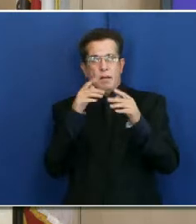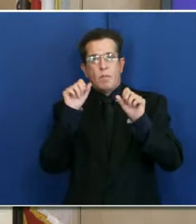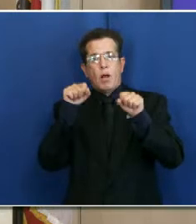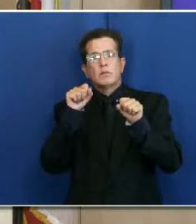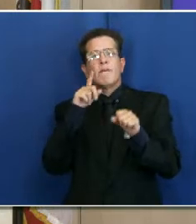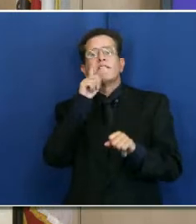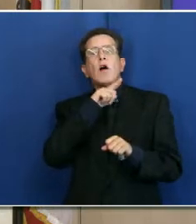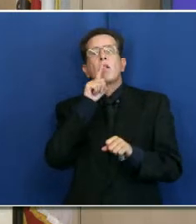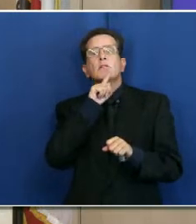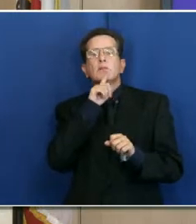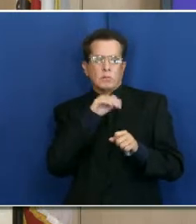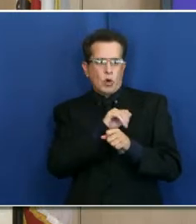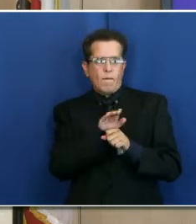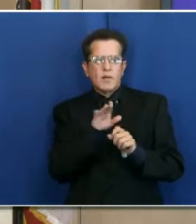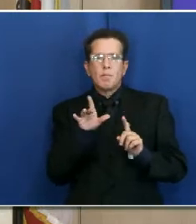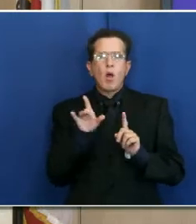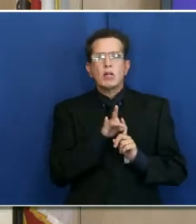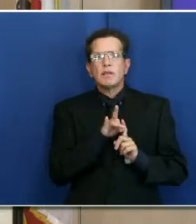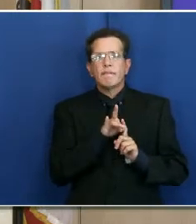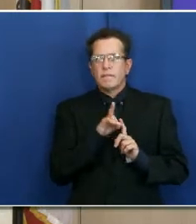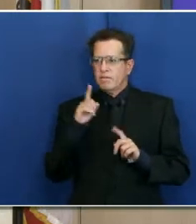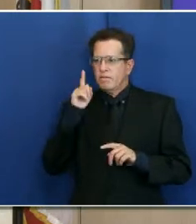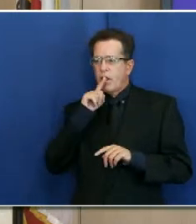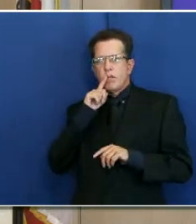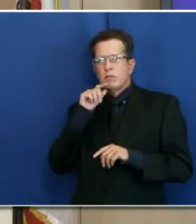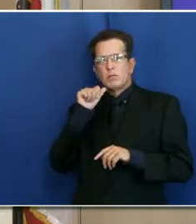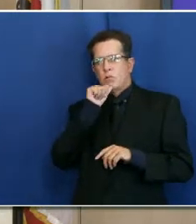positives, and Dr. Eric McDonald is going to respond.